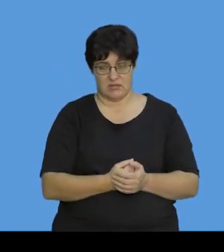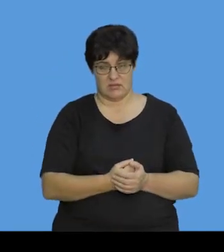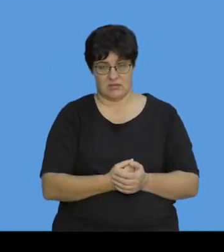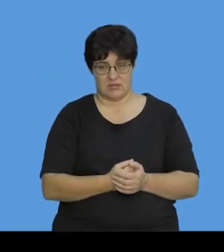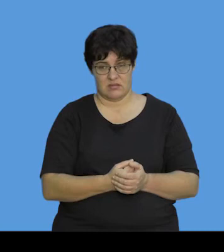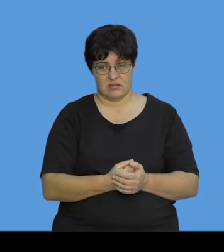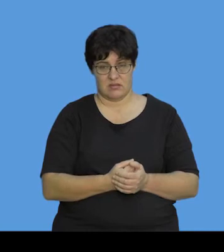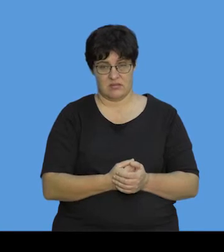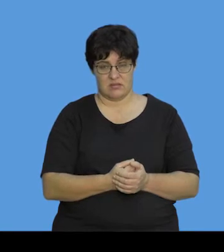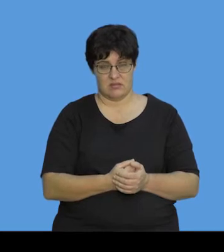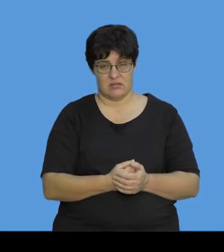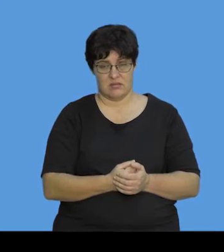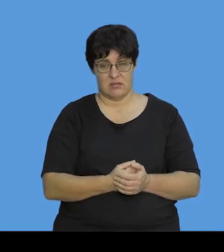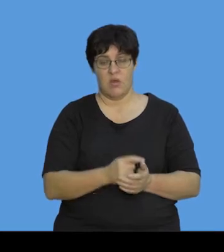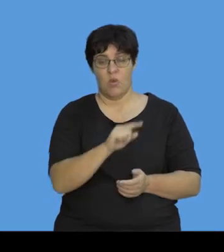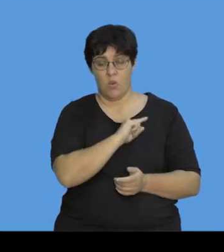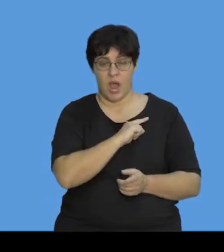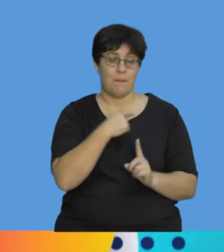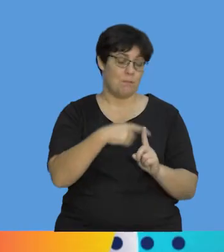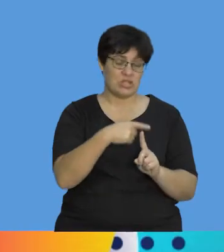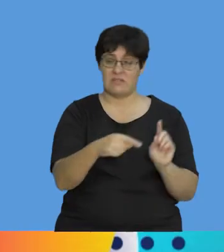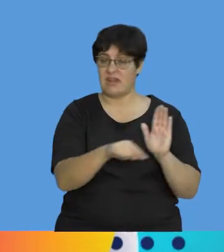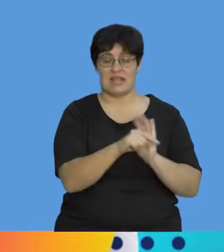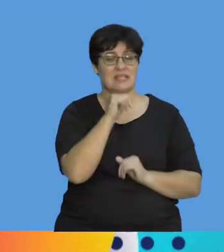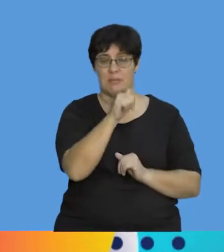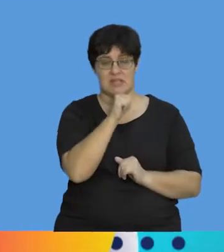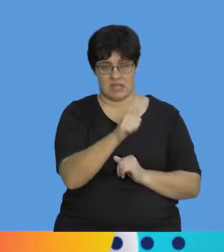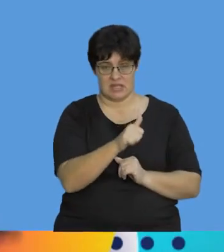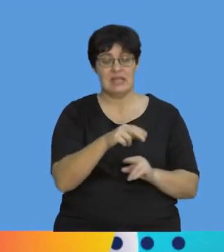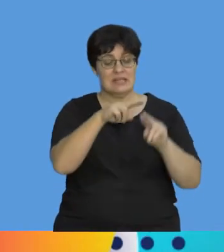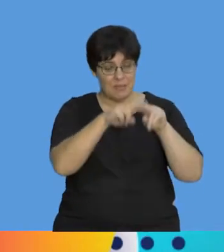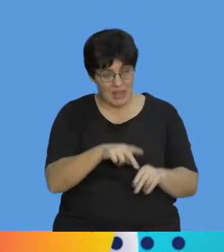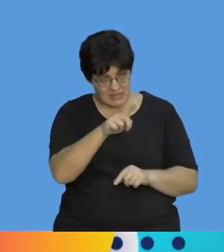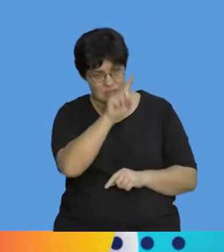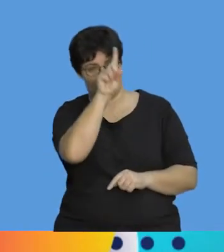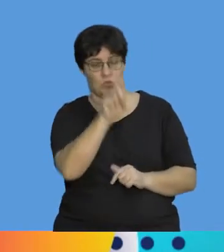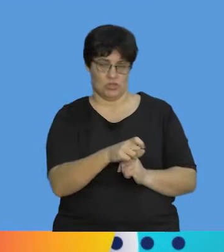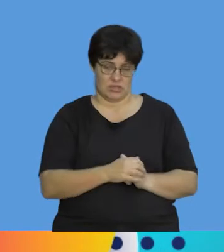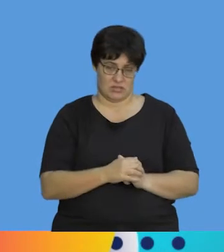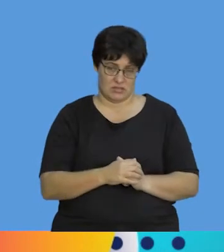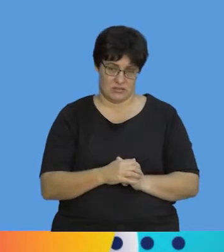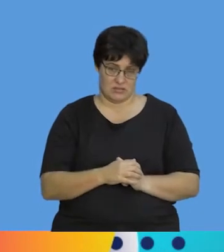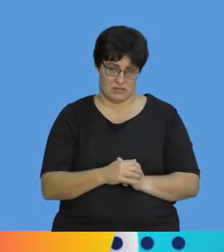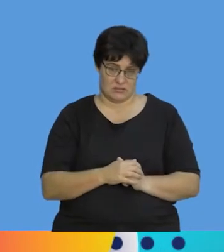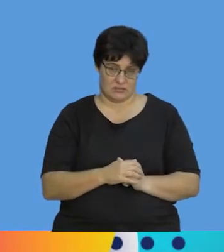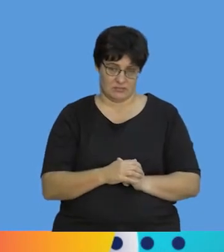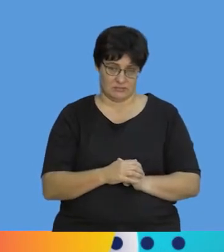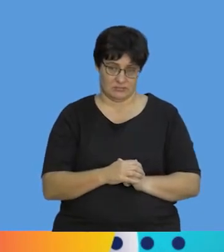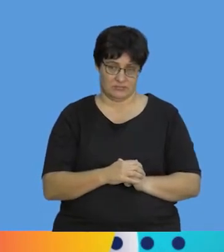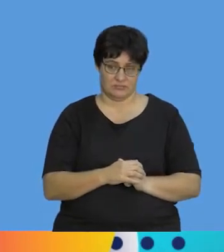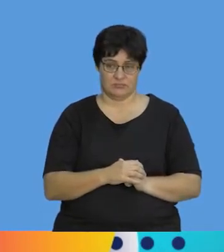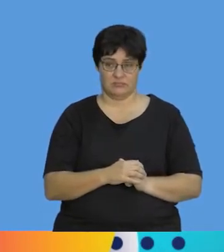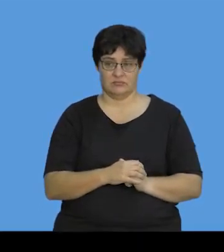a direction in it because whether it's positive or negative depends on the question, depends on our sign convention.